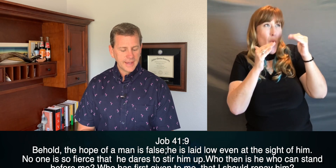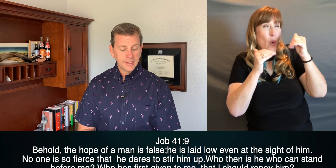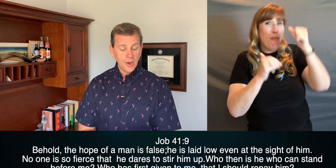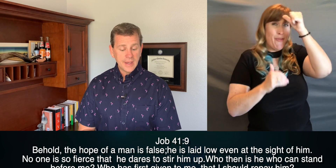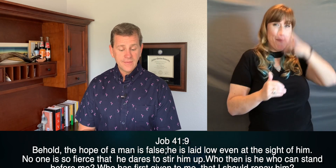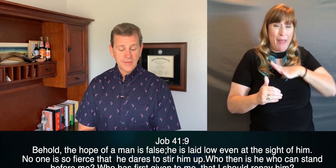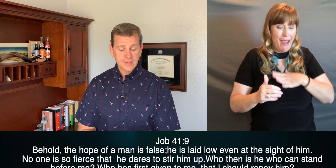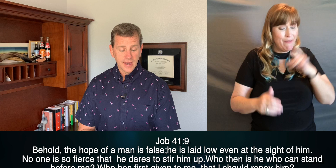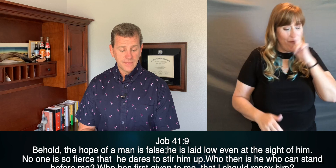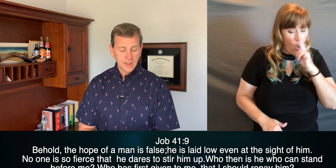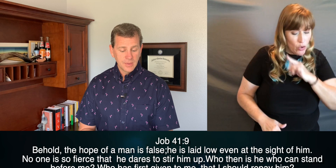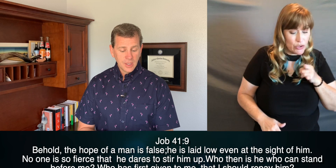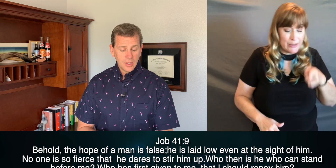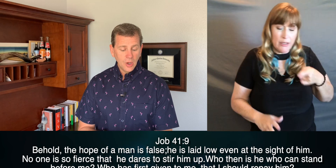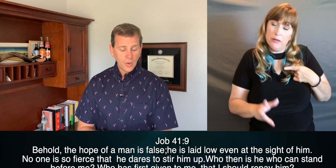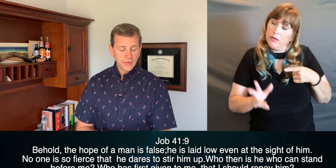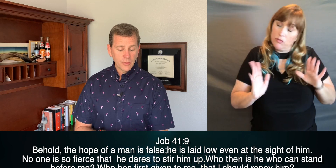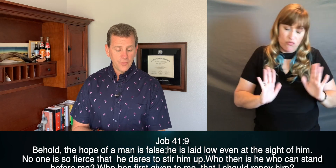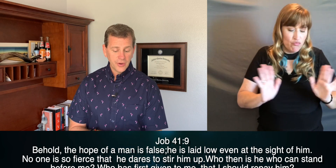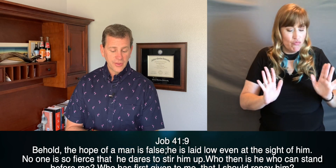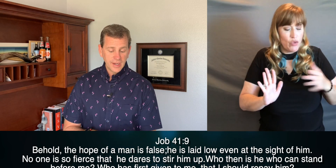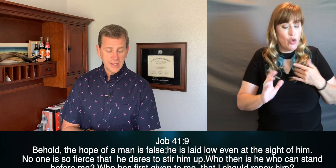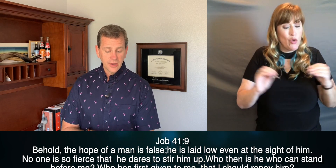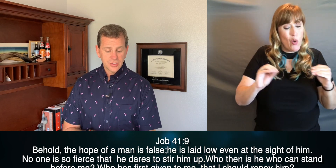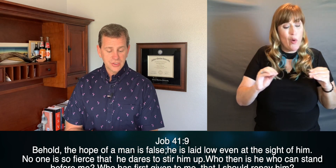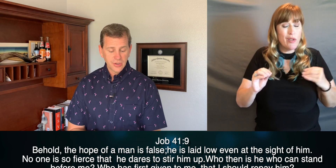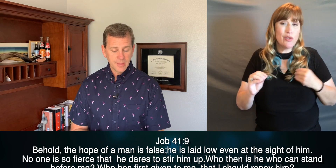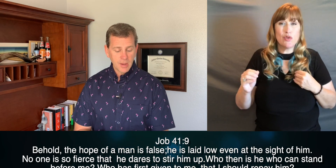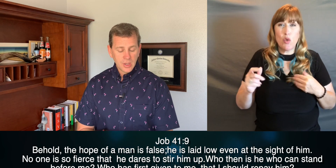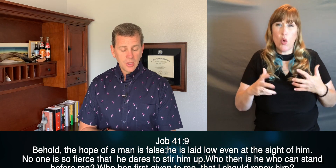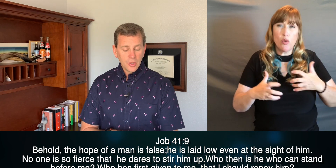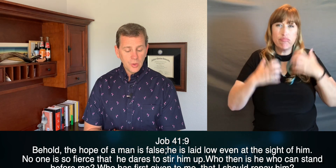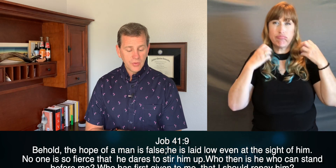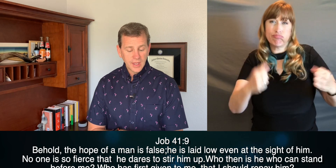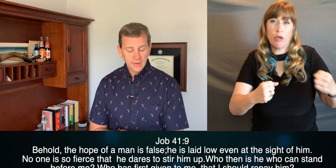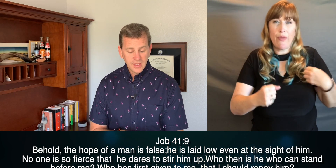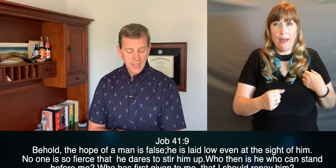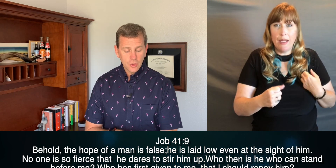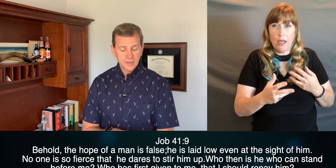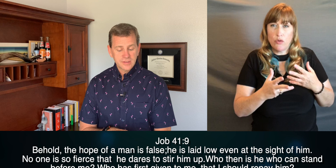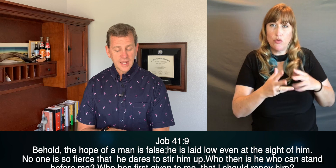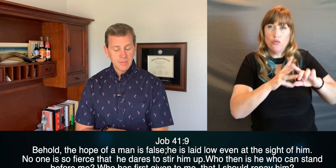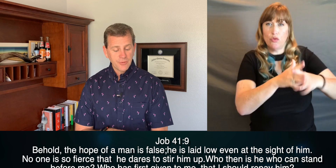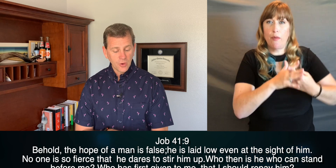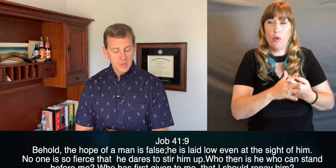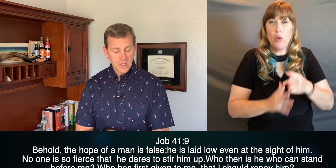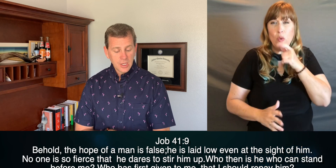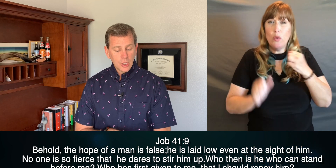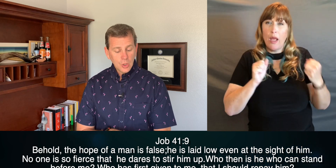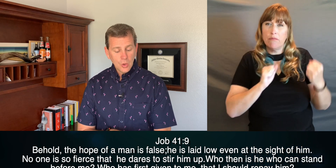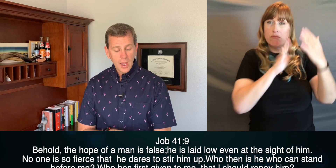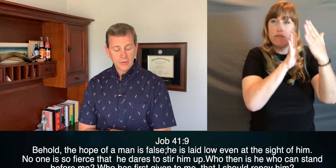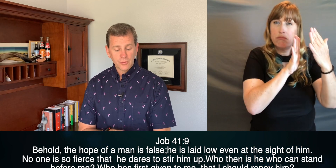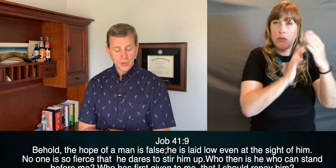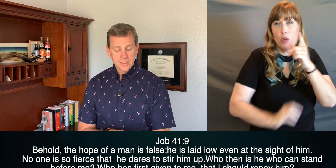is laid low even at the sight of him. No one is so fierce that he dares to stir him up. Who then is he who can stand before me?